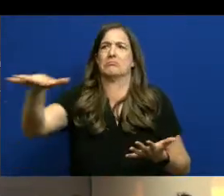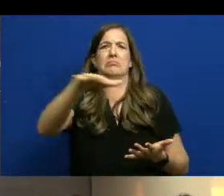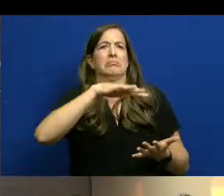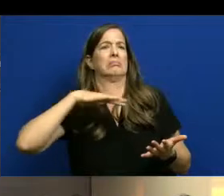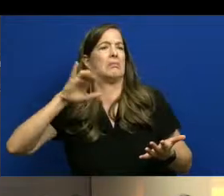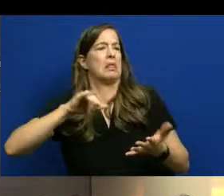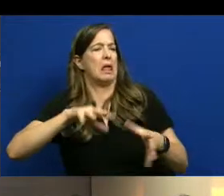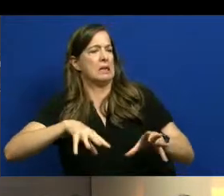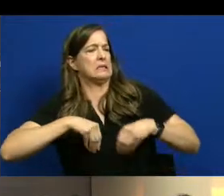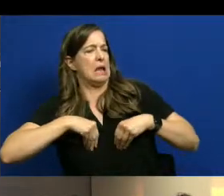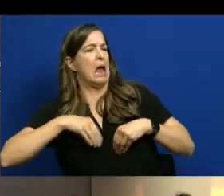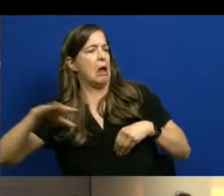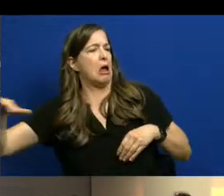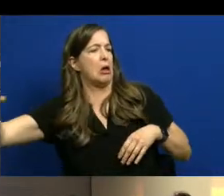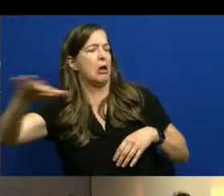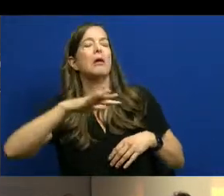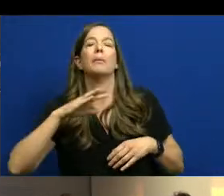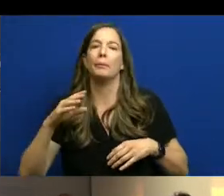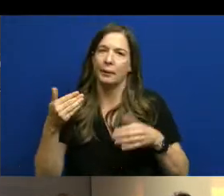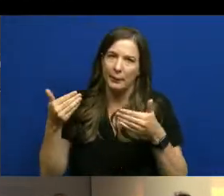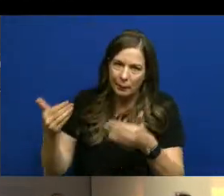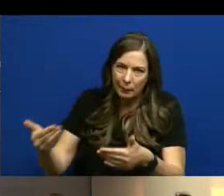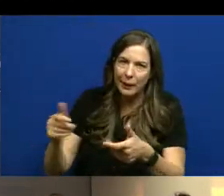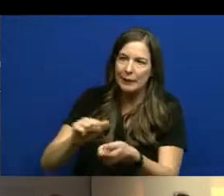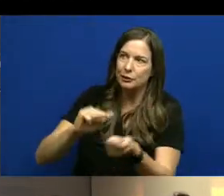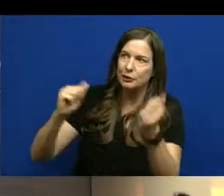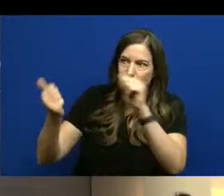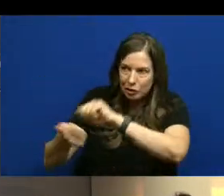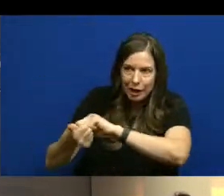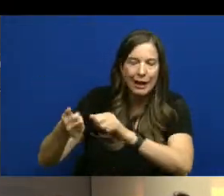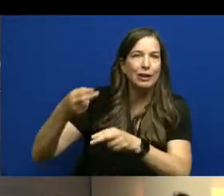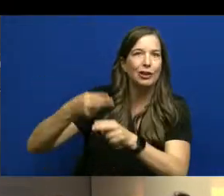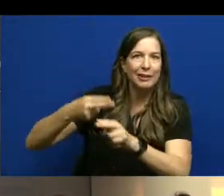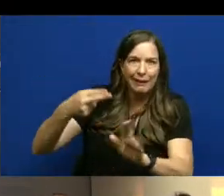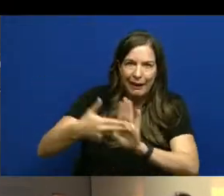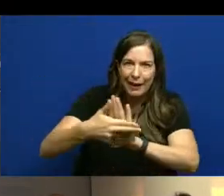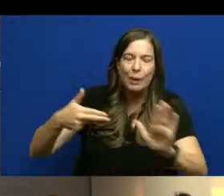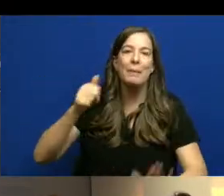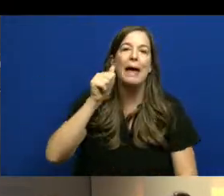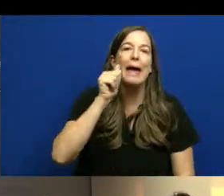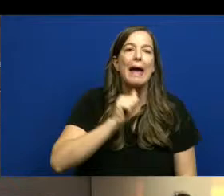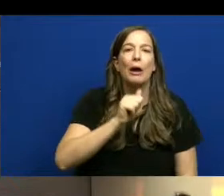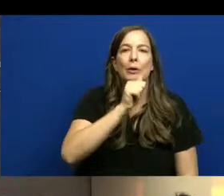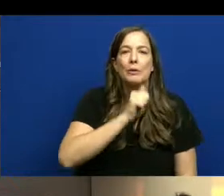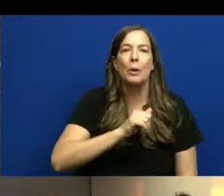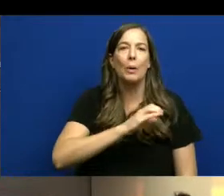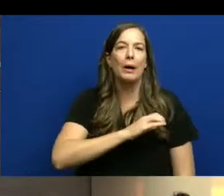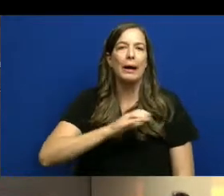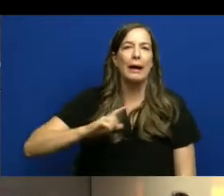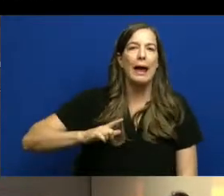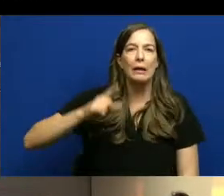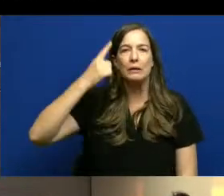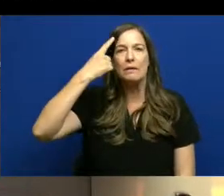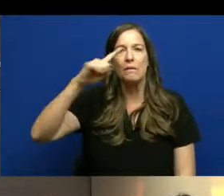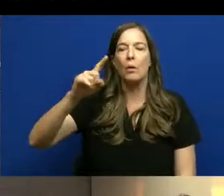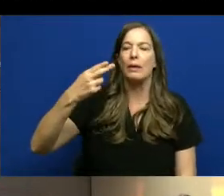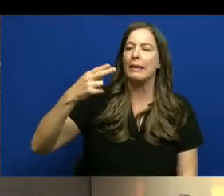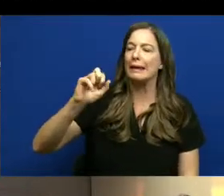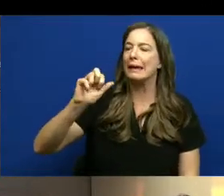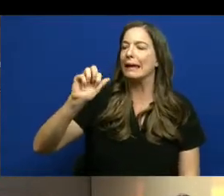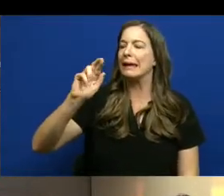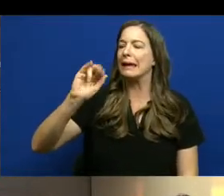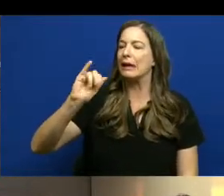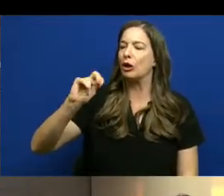it became Arizona Council for the Hearing Impaired. And we did not feel good about that name.